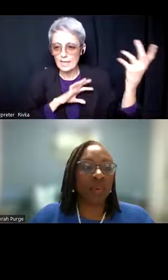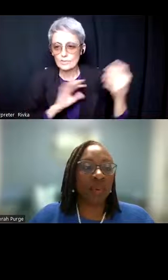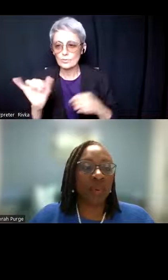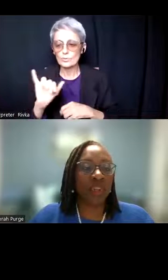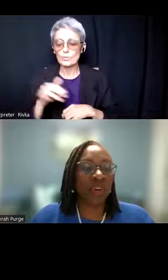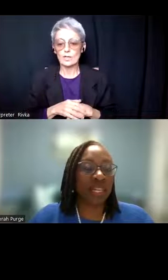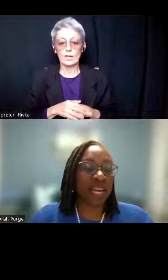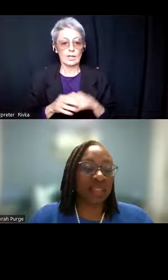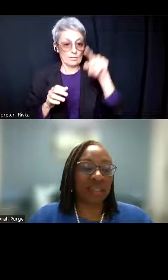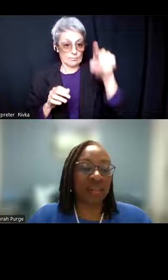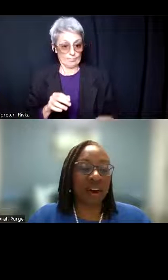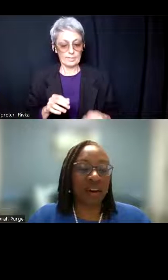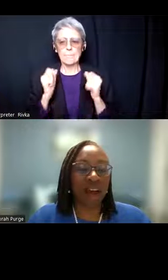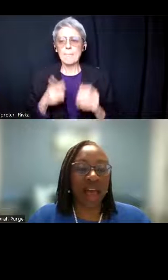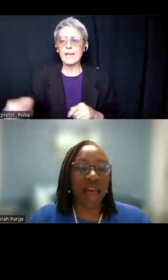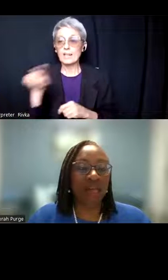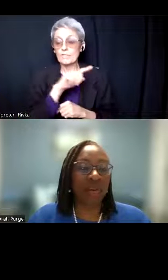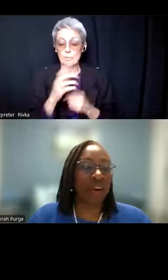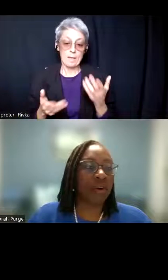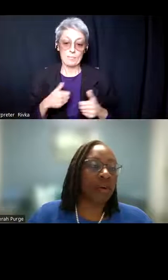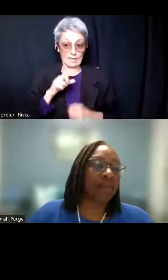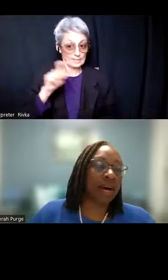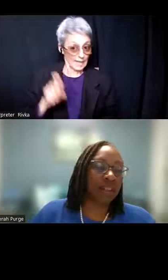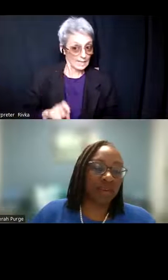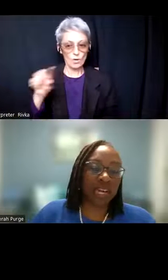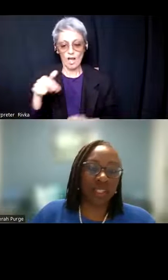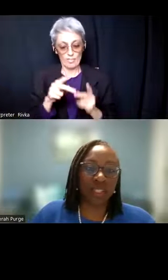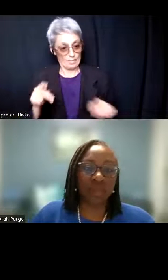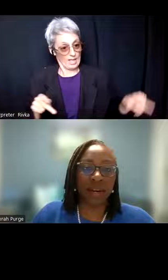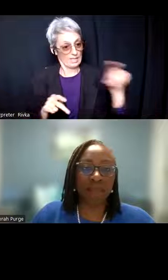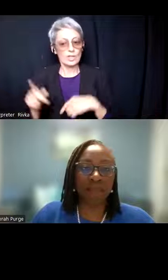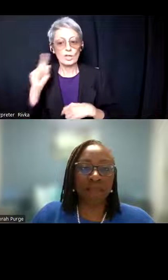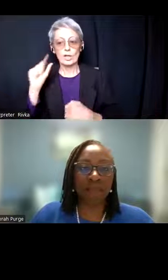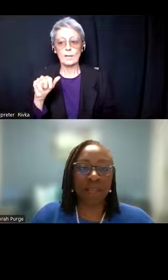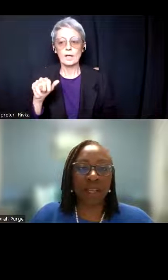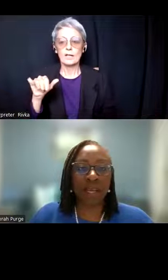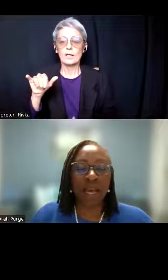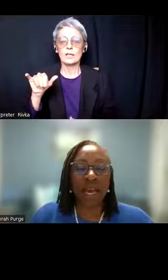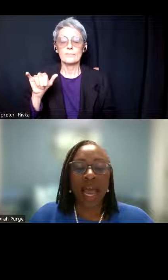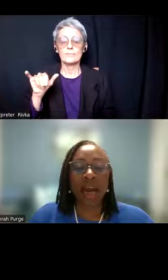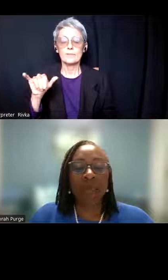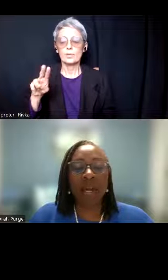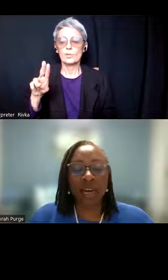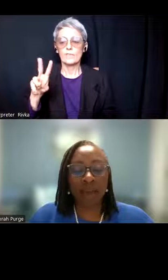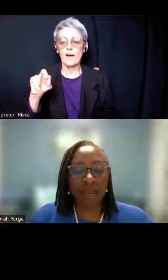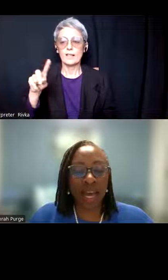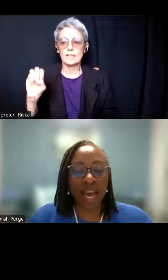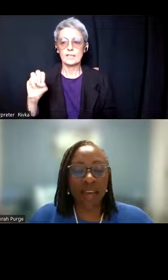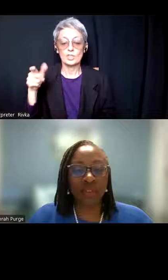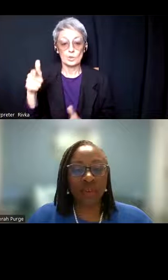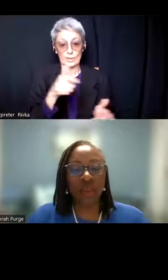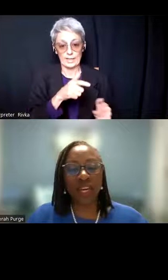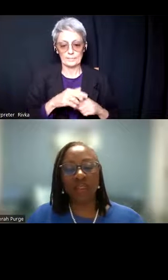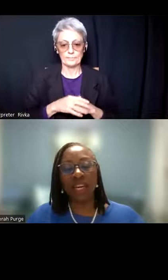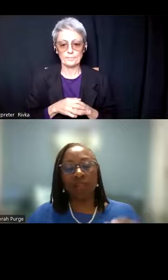of you, whether you're in Texas or not, have really heard about the Uvalde shooting. And I brought that up